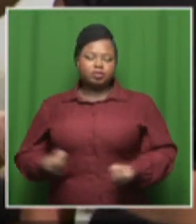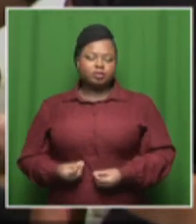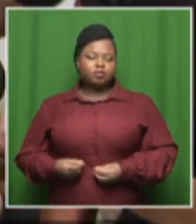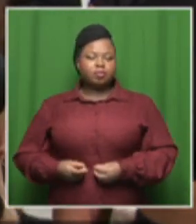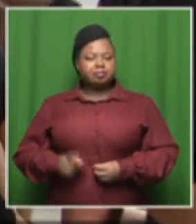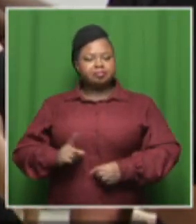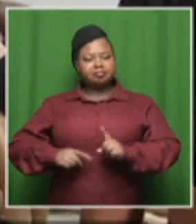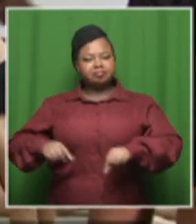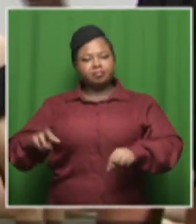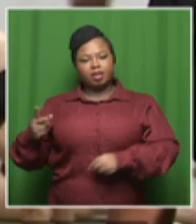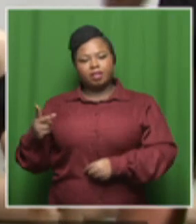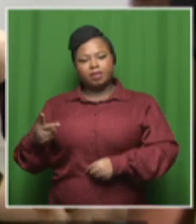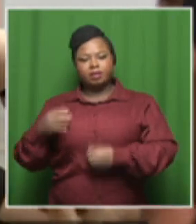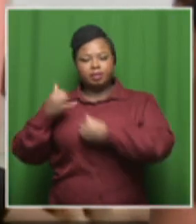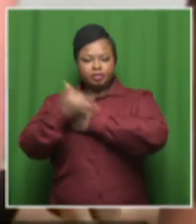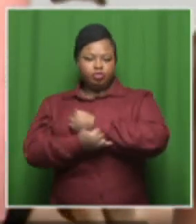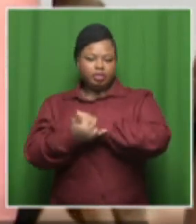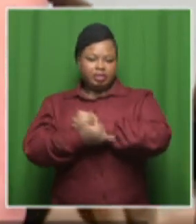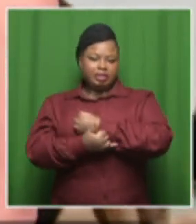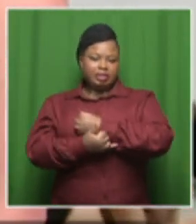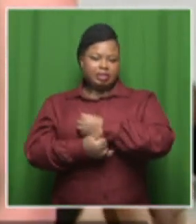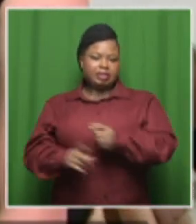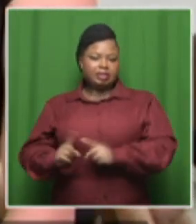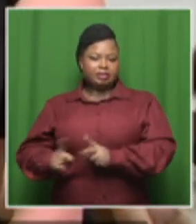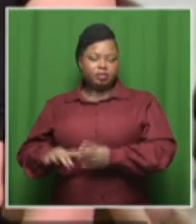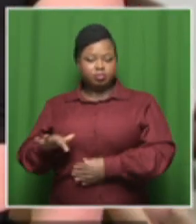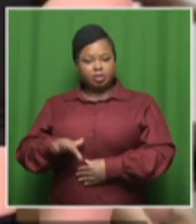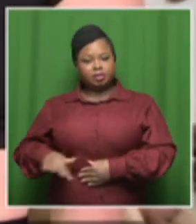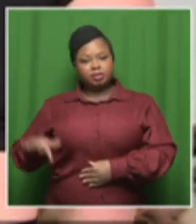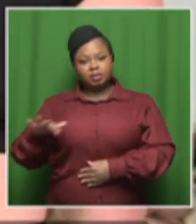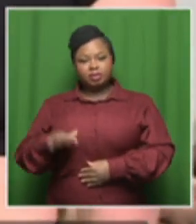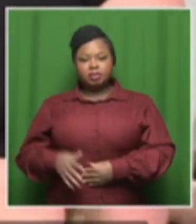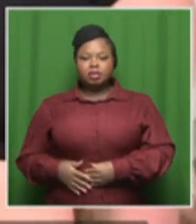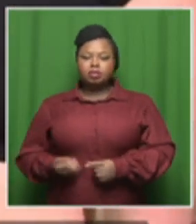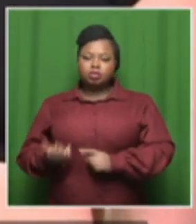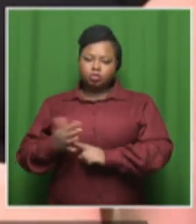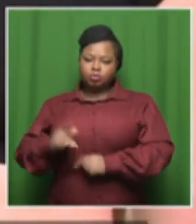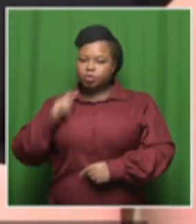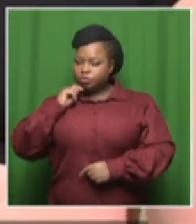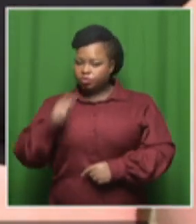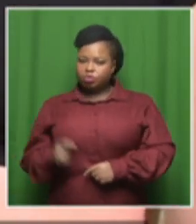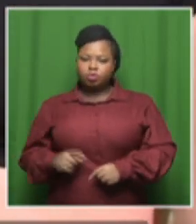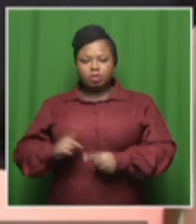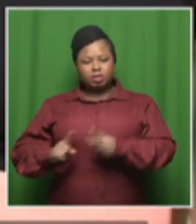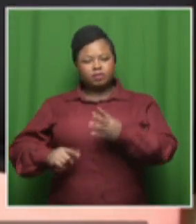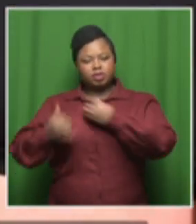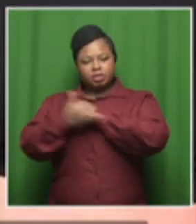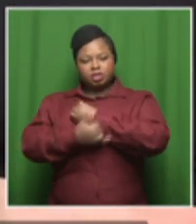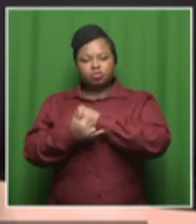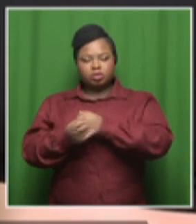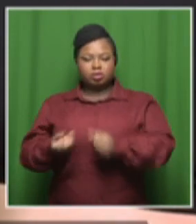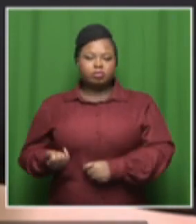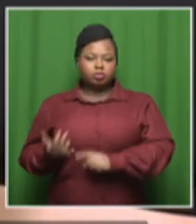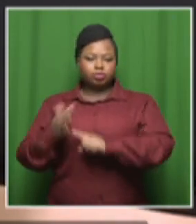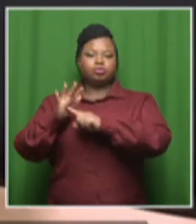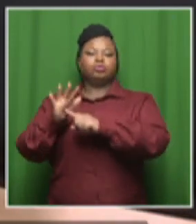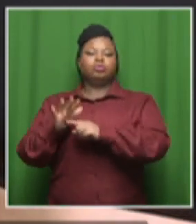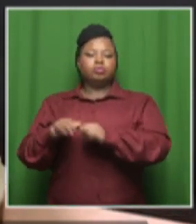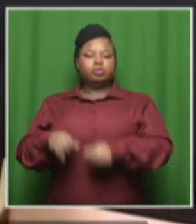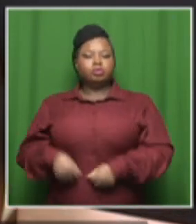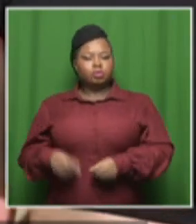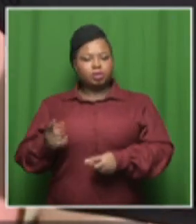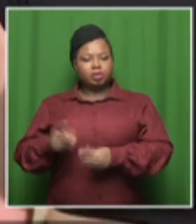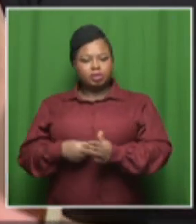different countries and different places, and it shows how different countries sort of express their type